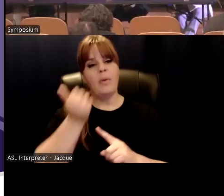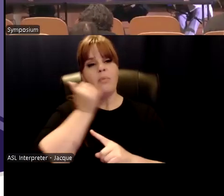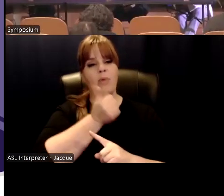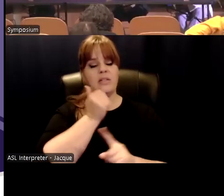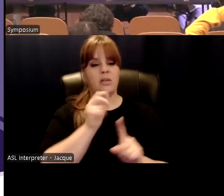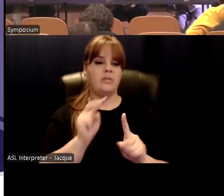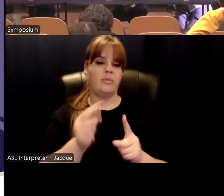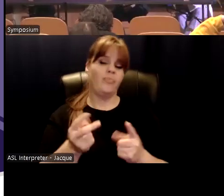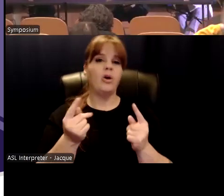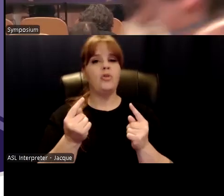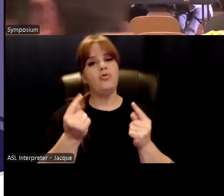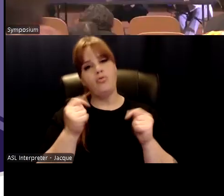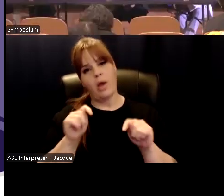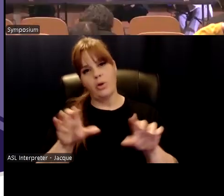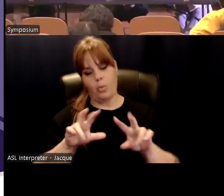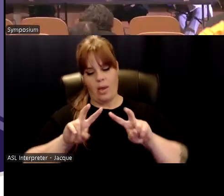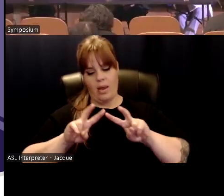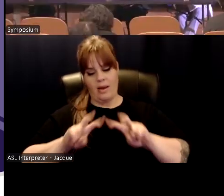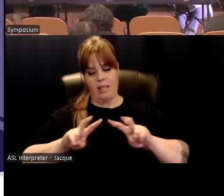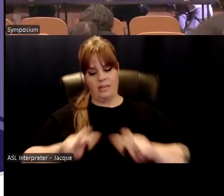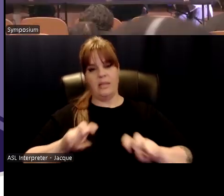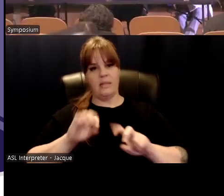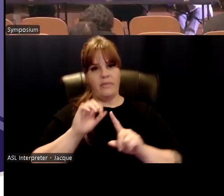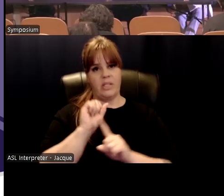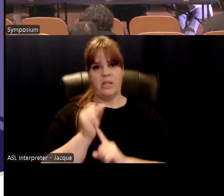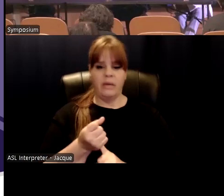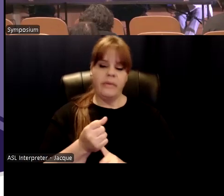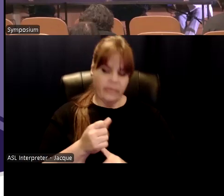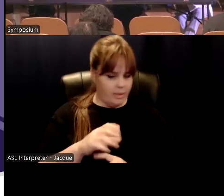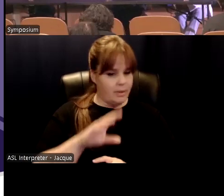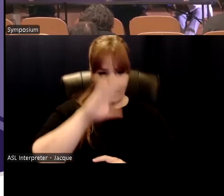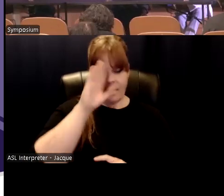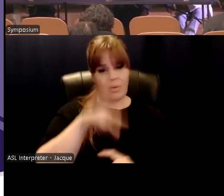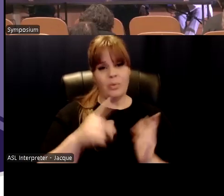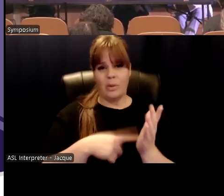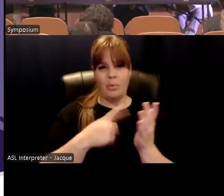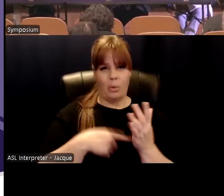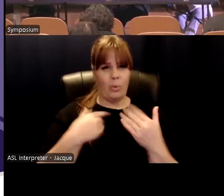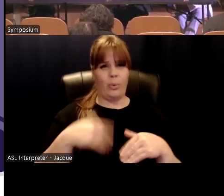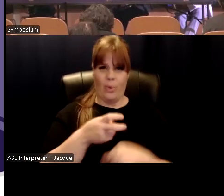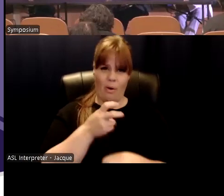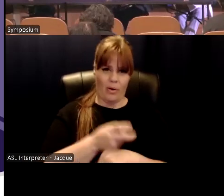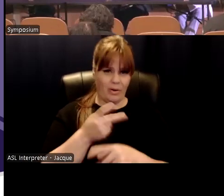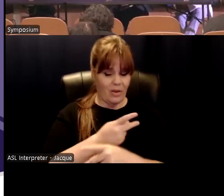to do sort of analysis of the situations. And I know it's sometimes hard to figure out, and maybe you've done a lot of